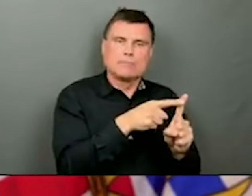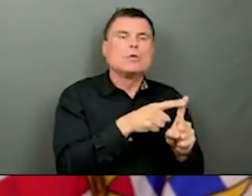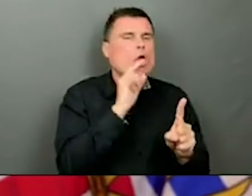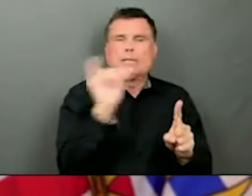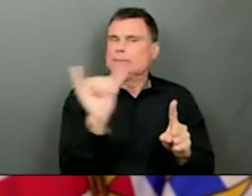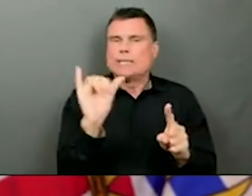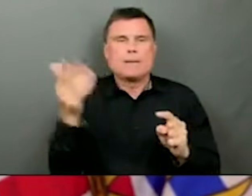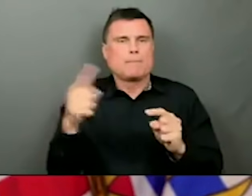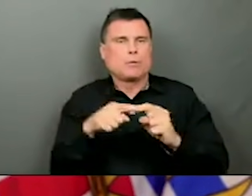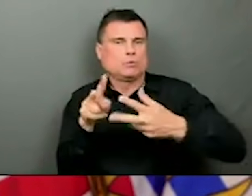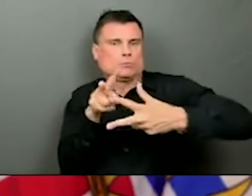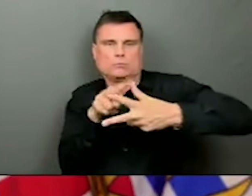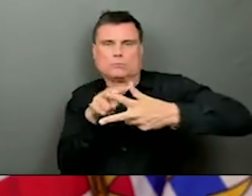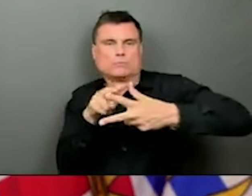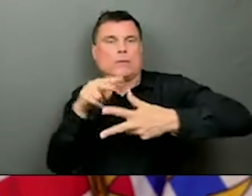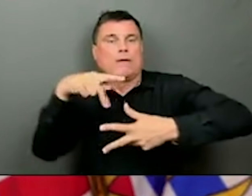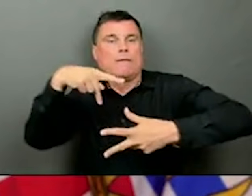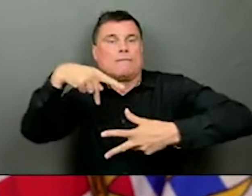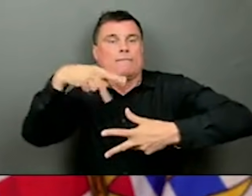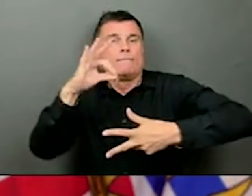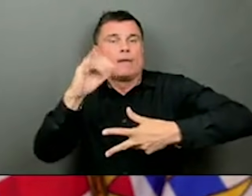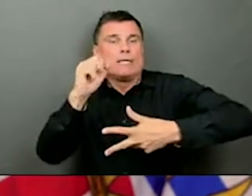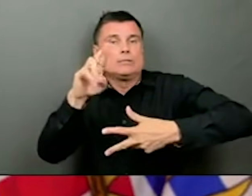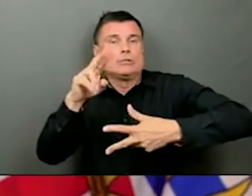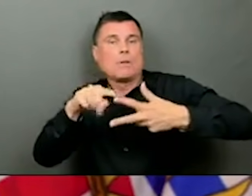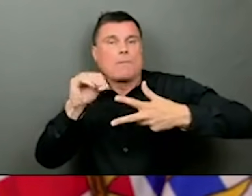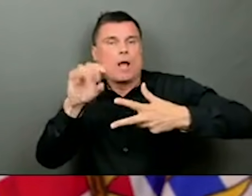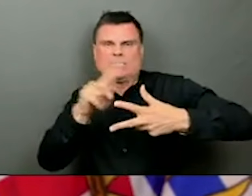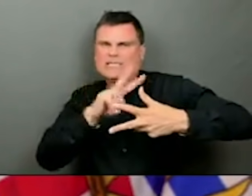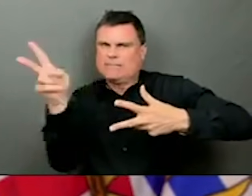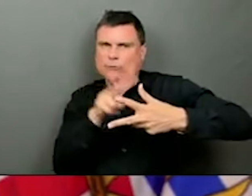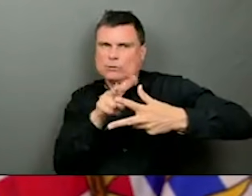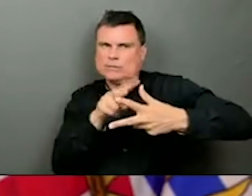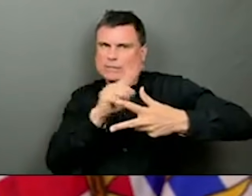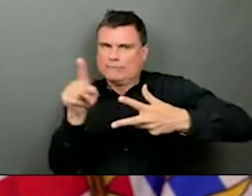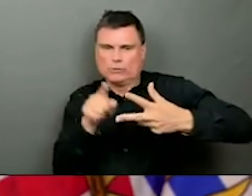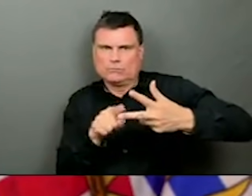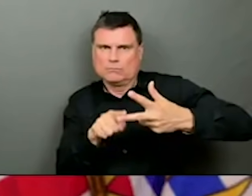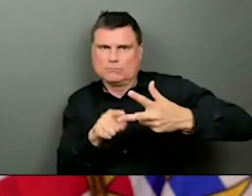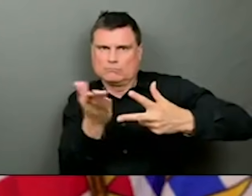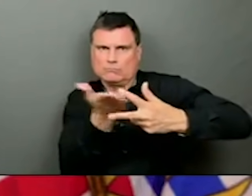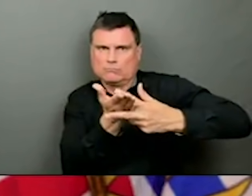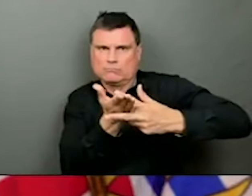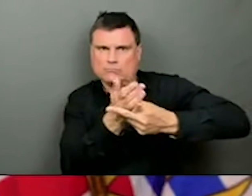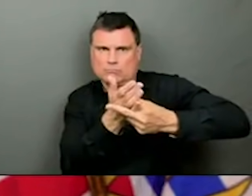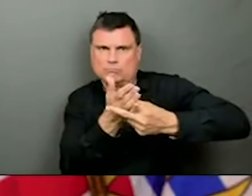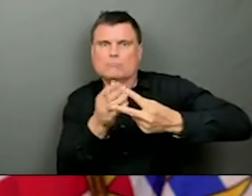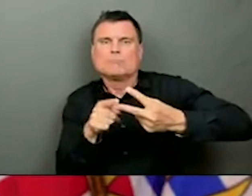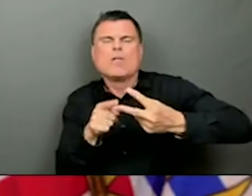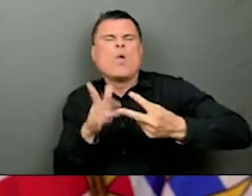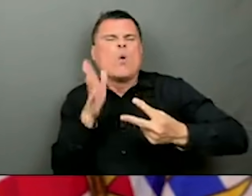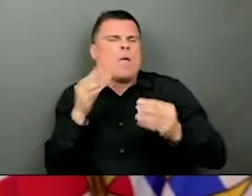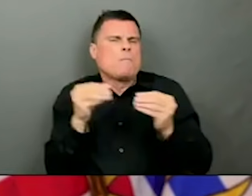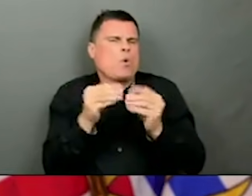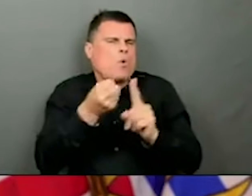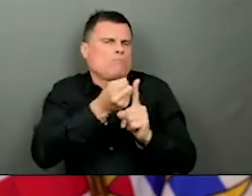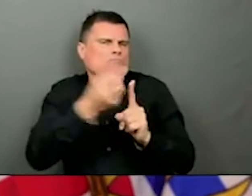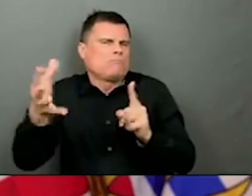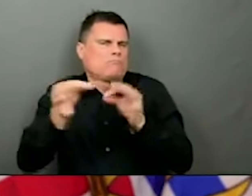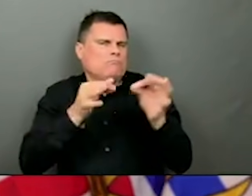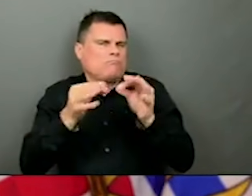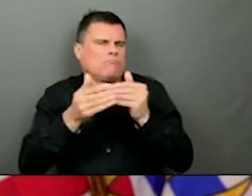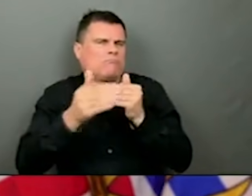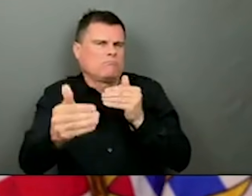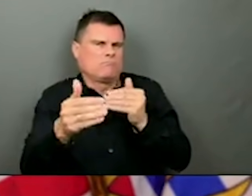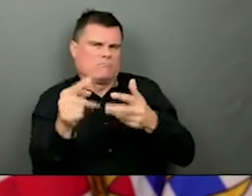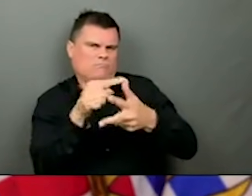your second dose if you received AstraZeneca. And I say in the next 2 weeks, by the first week